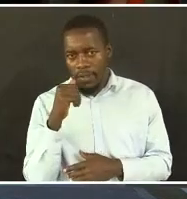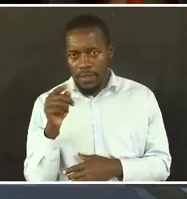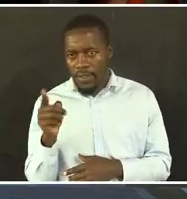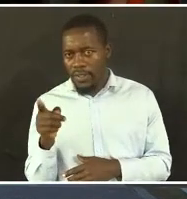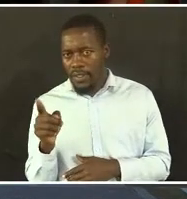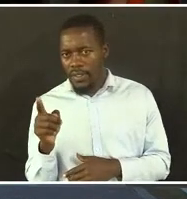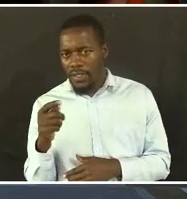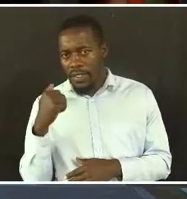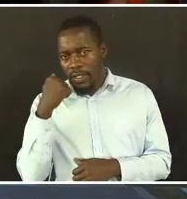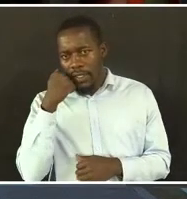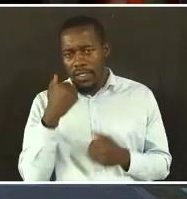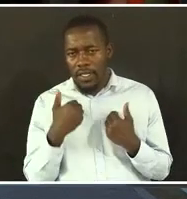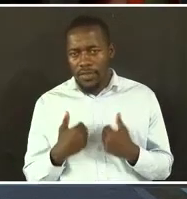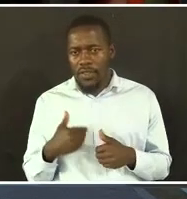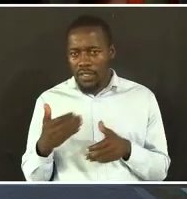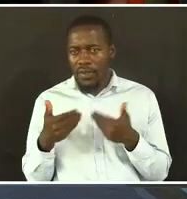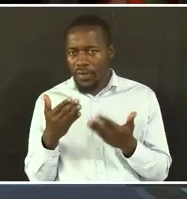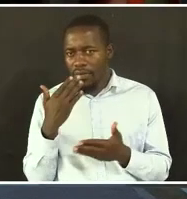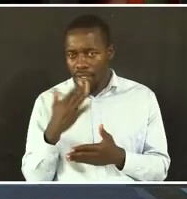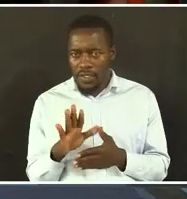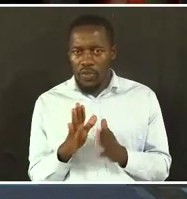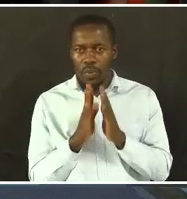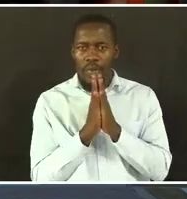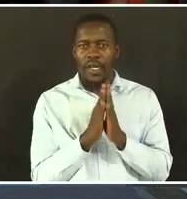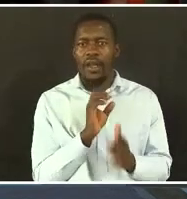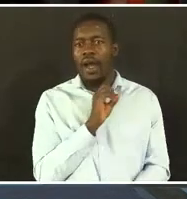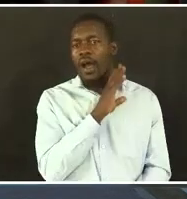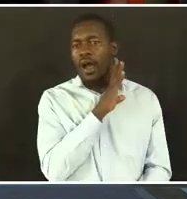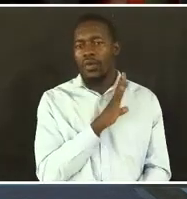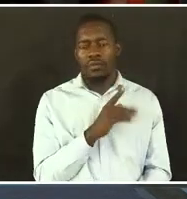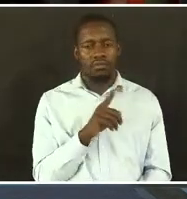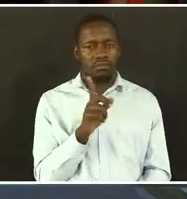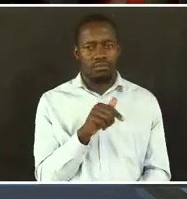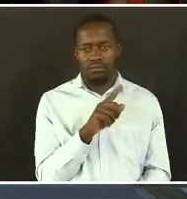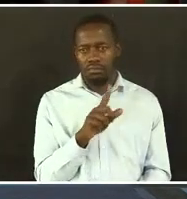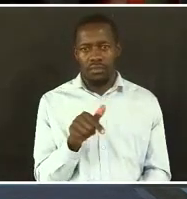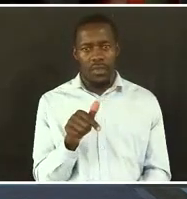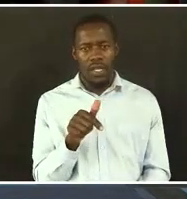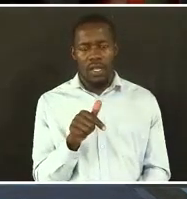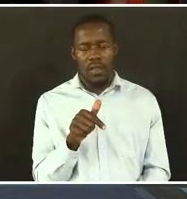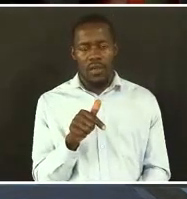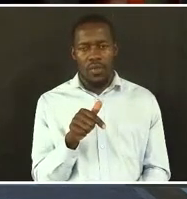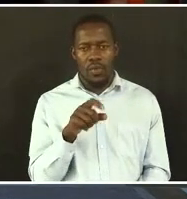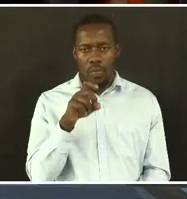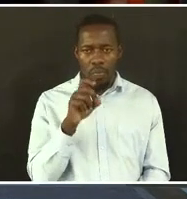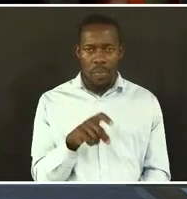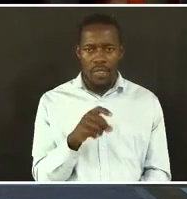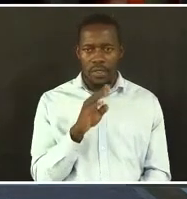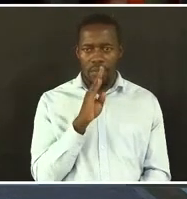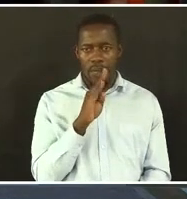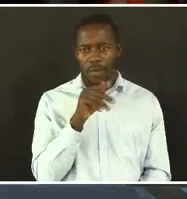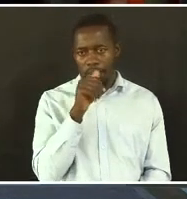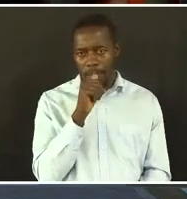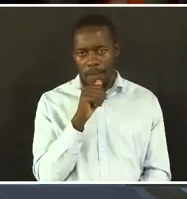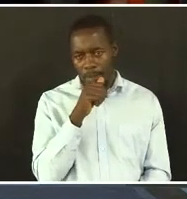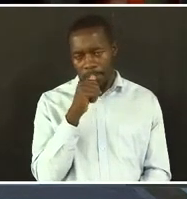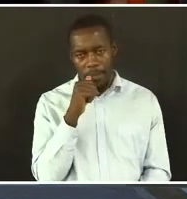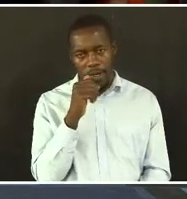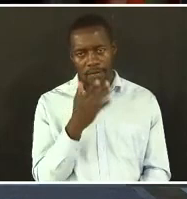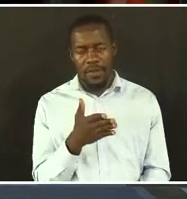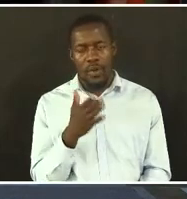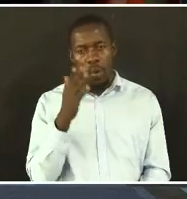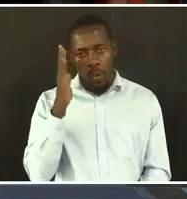the information that they gave you in confidence, and you're already doing harm to them because they have not shared that with their family members. They've not shared